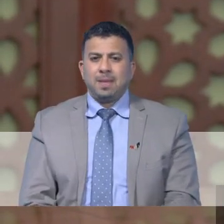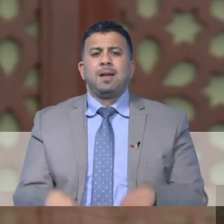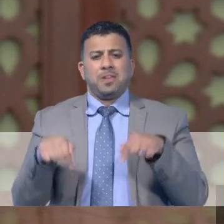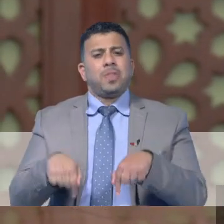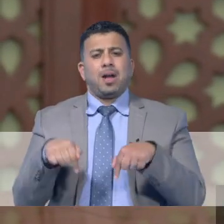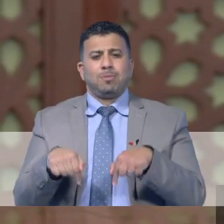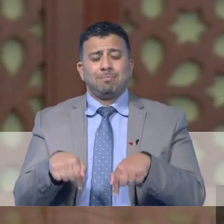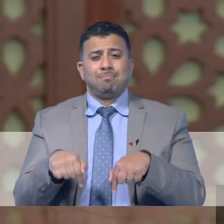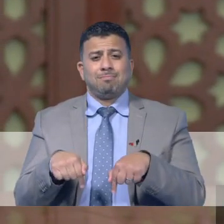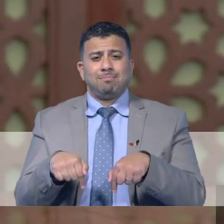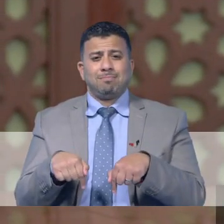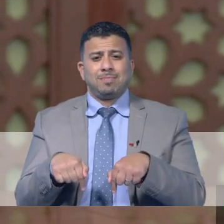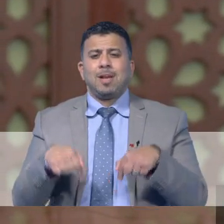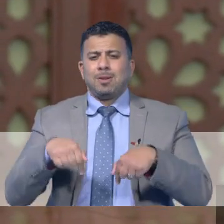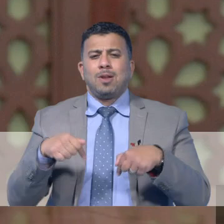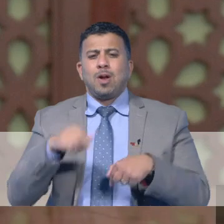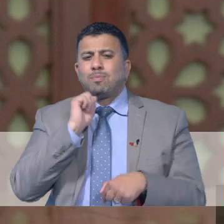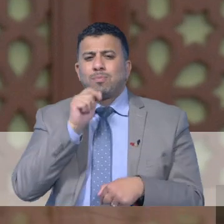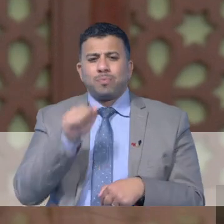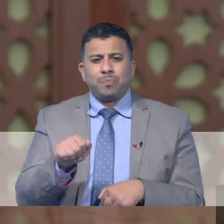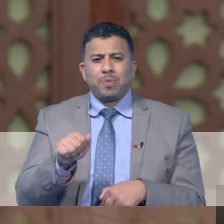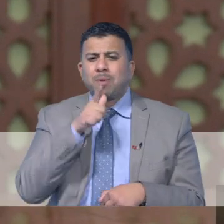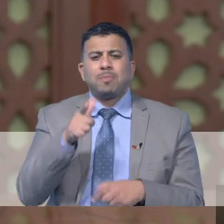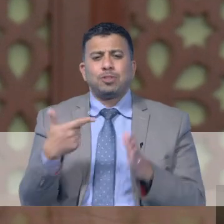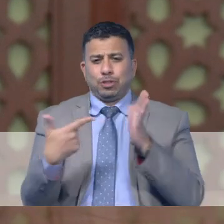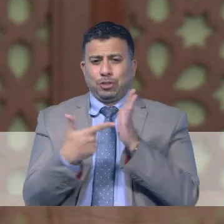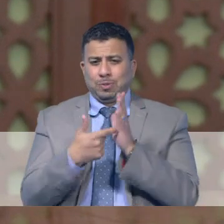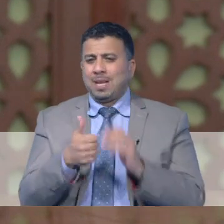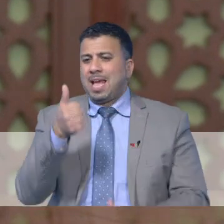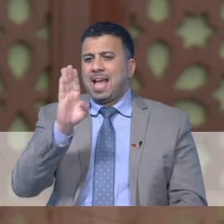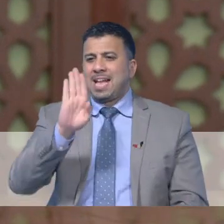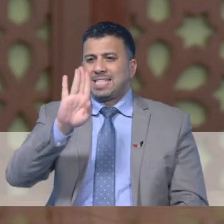Nowadays, we are far from Exeter,